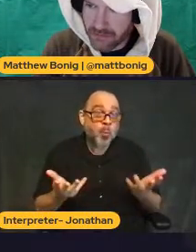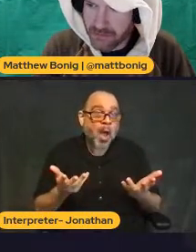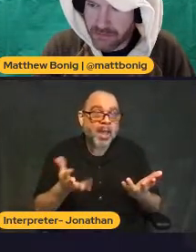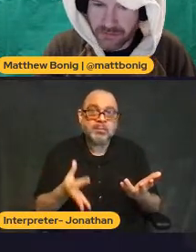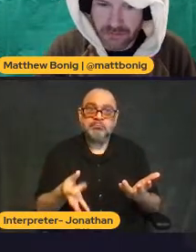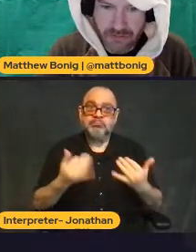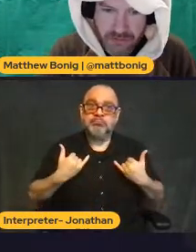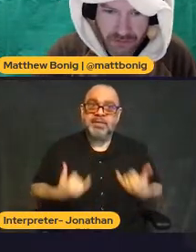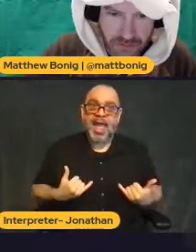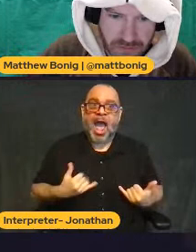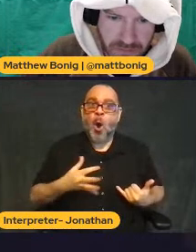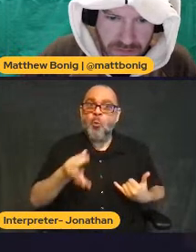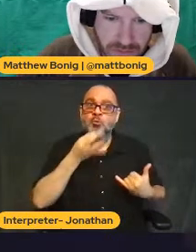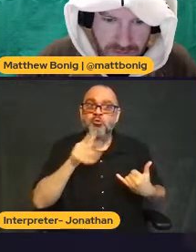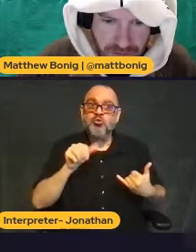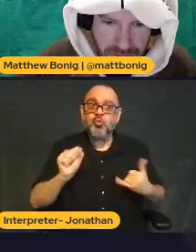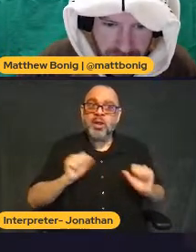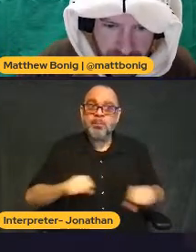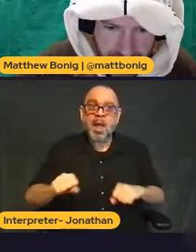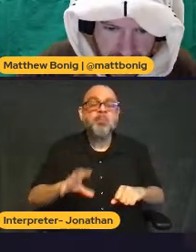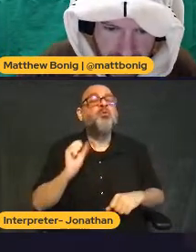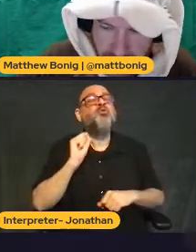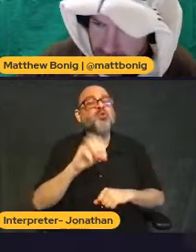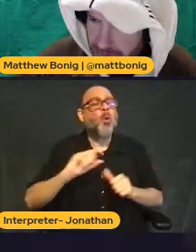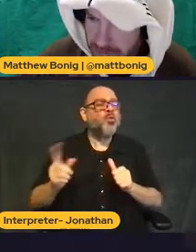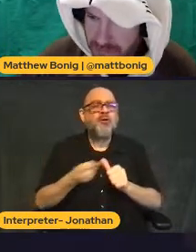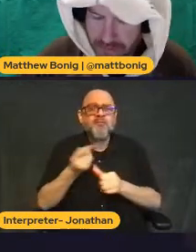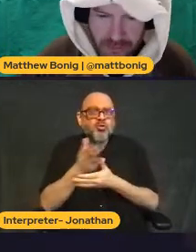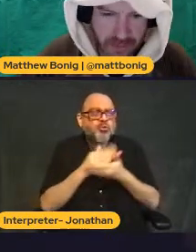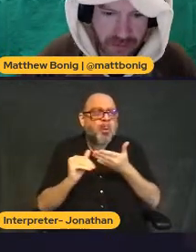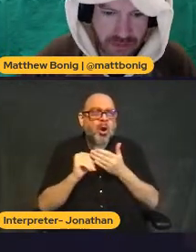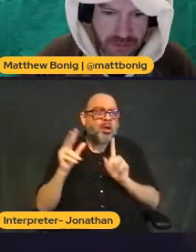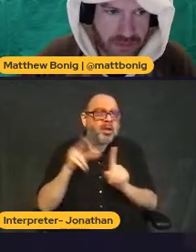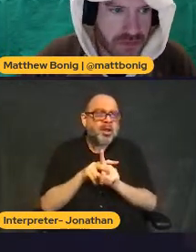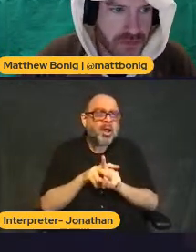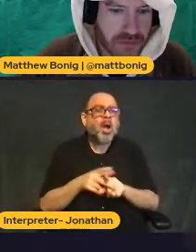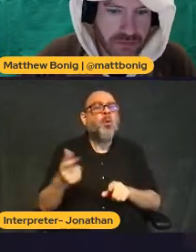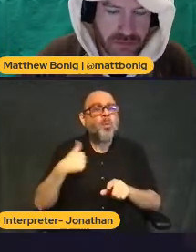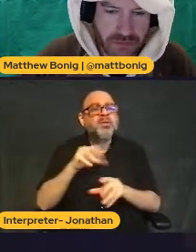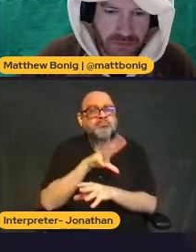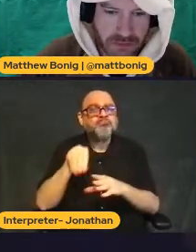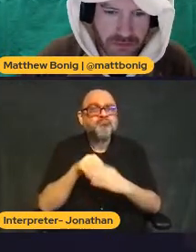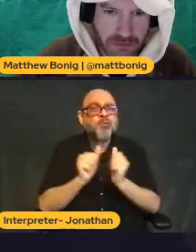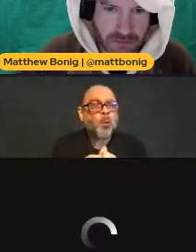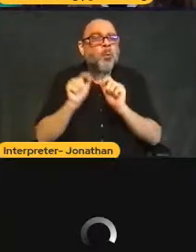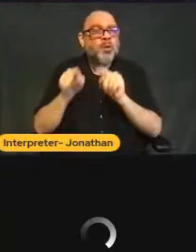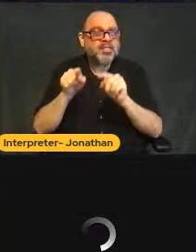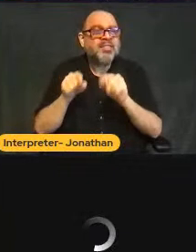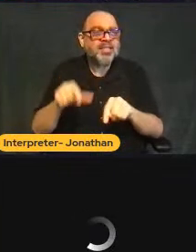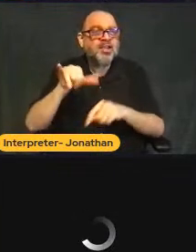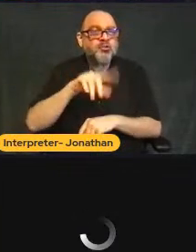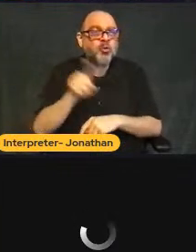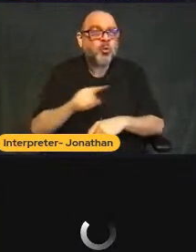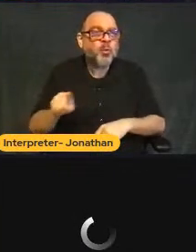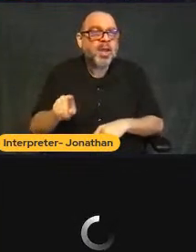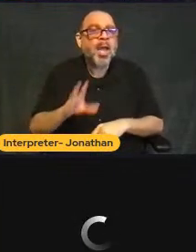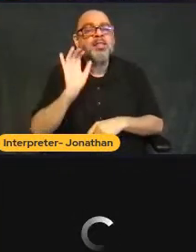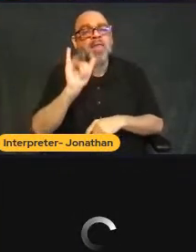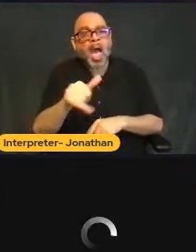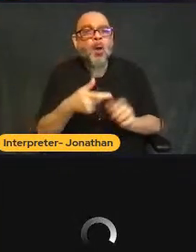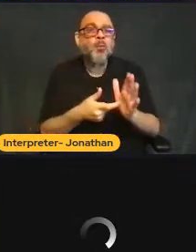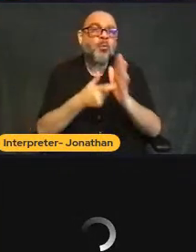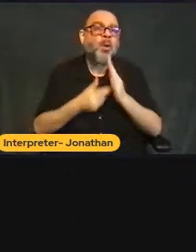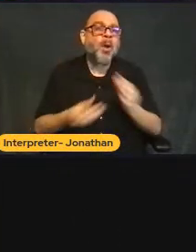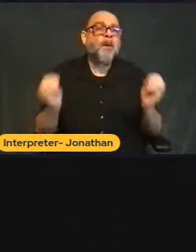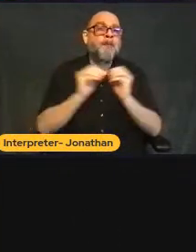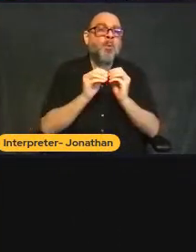So the first feature I got assigned to was this polling quiz capability that would need for sure authentication and